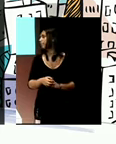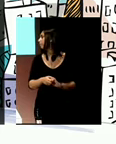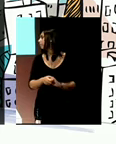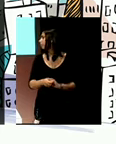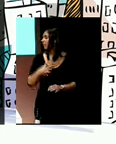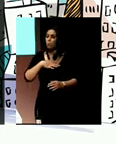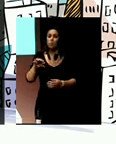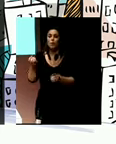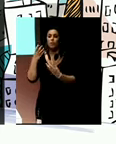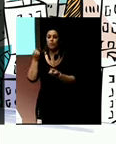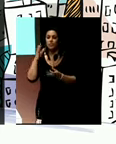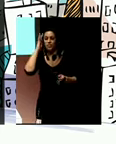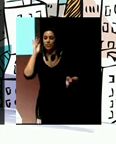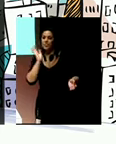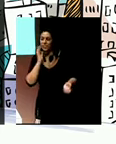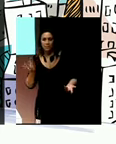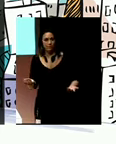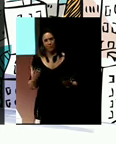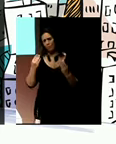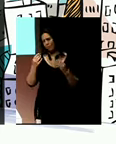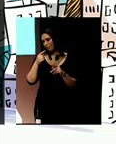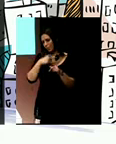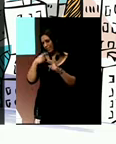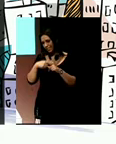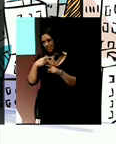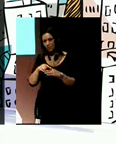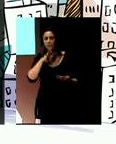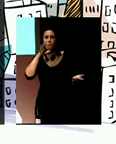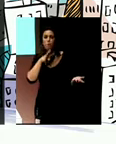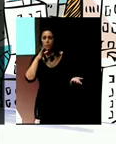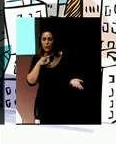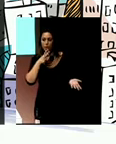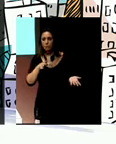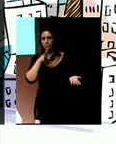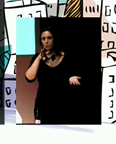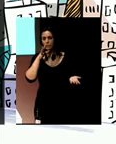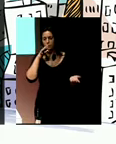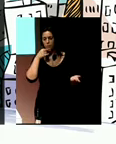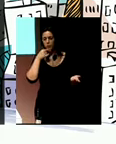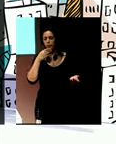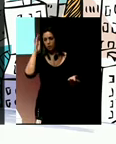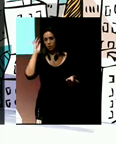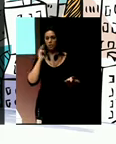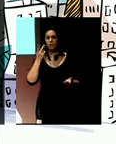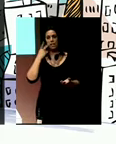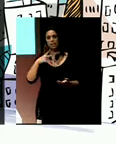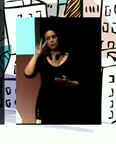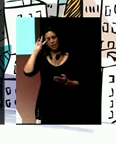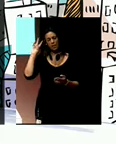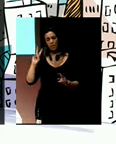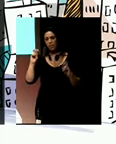transversally. What can I tell you about Noelia? There are so many things to tell. She's